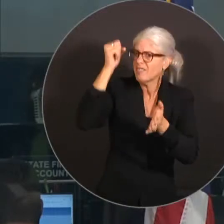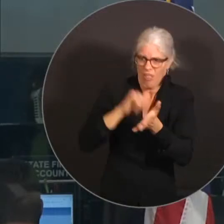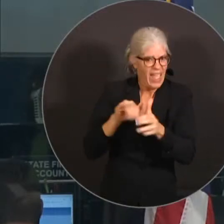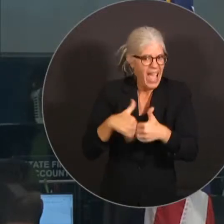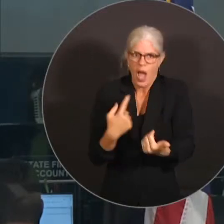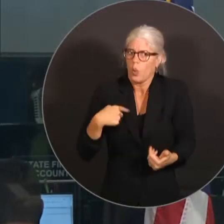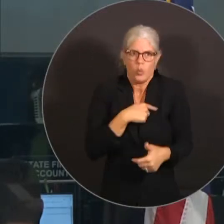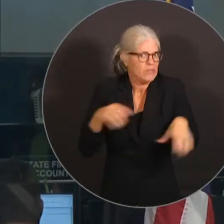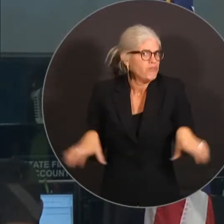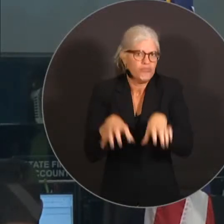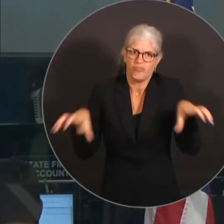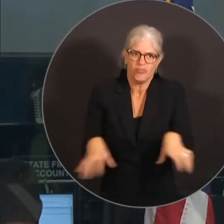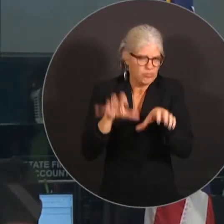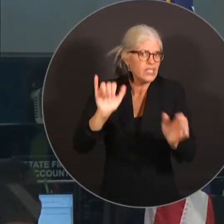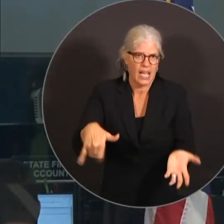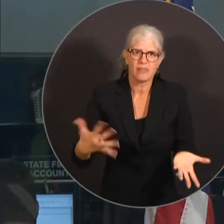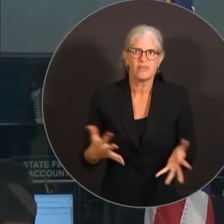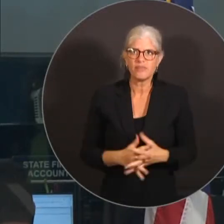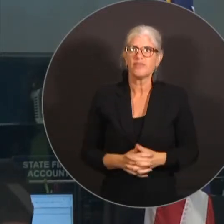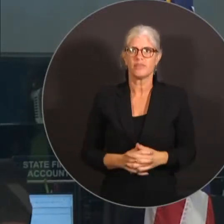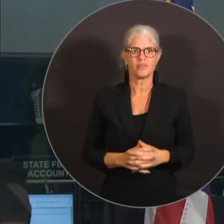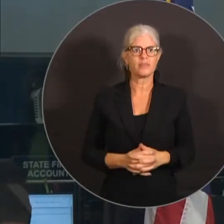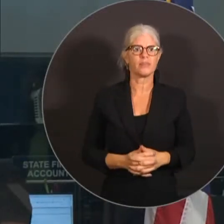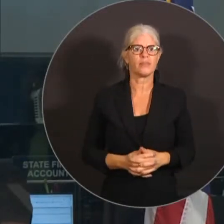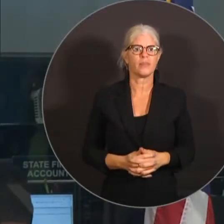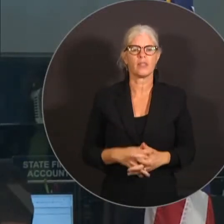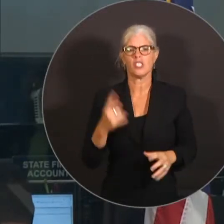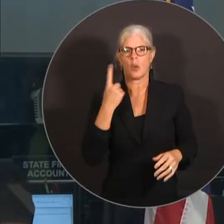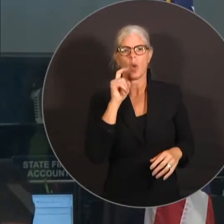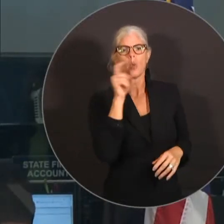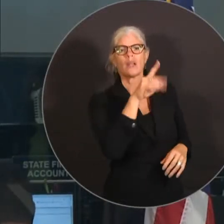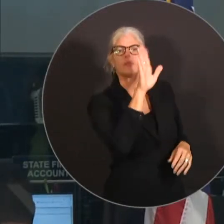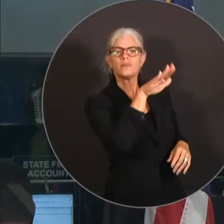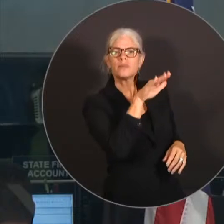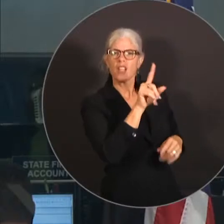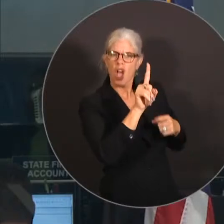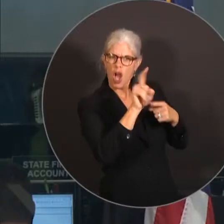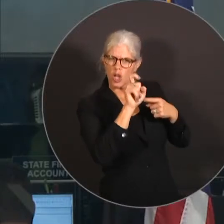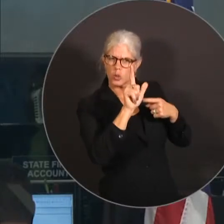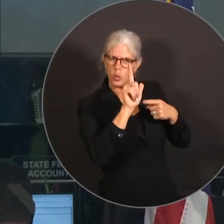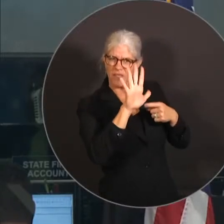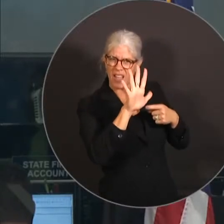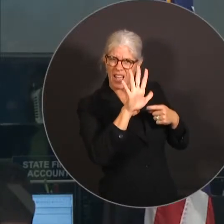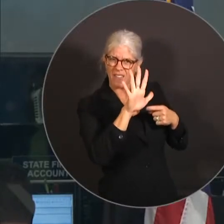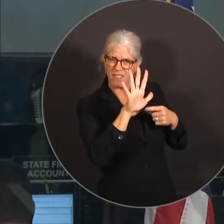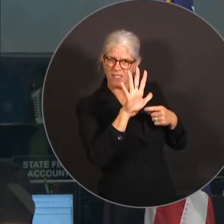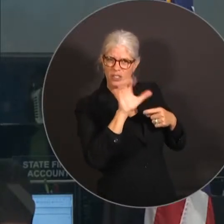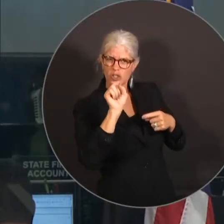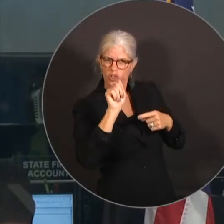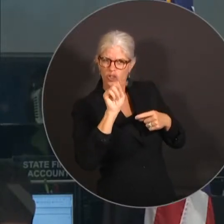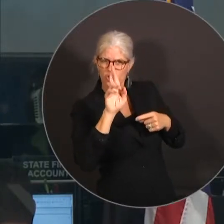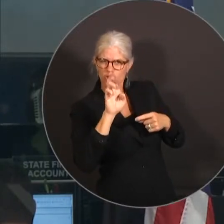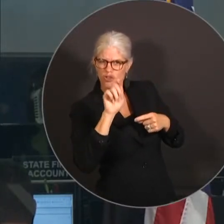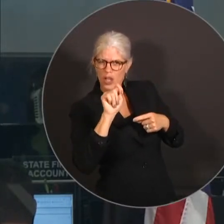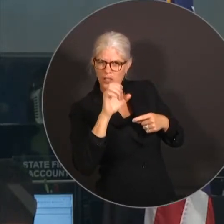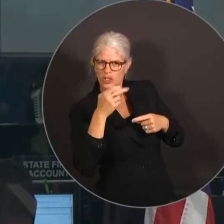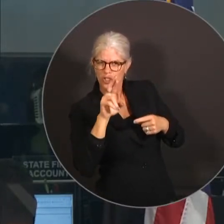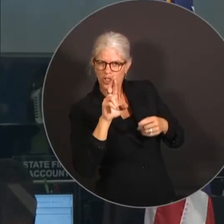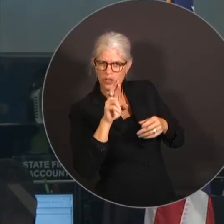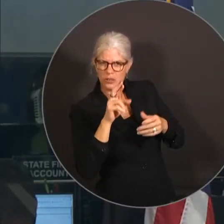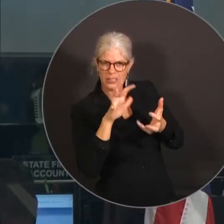the tornadoes, Director Guthrie mentioned about 125 structures that were destroyed. Does the state have any confirmed fatalities from those